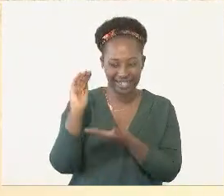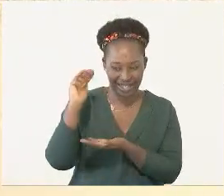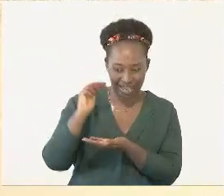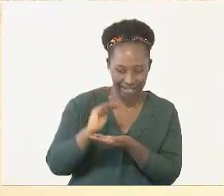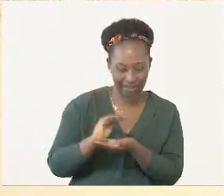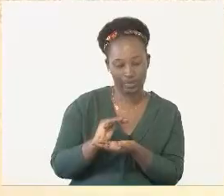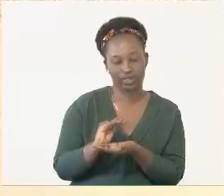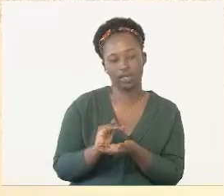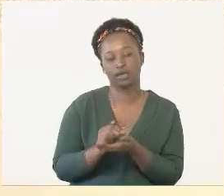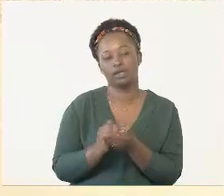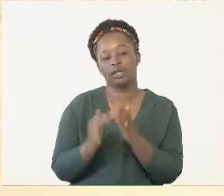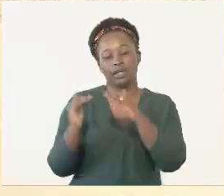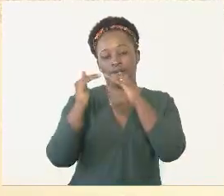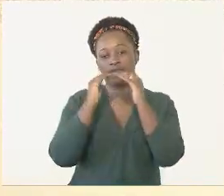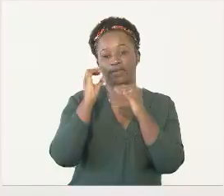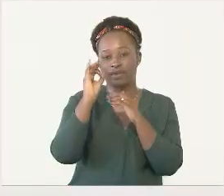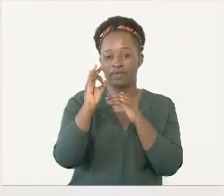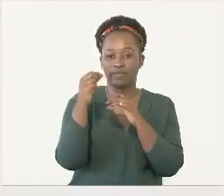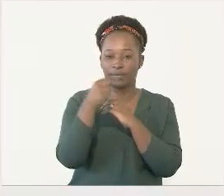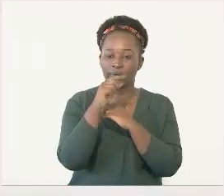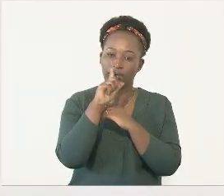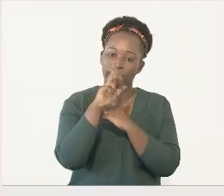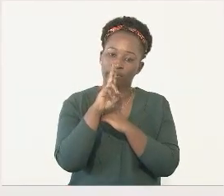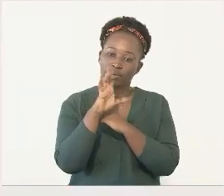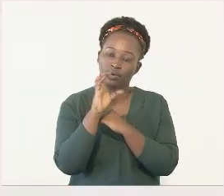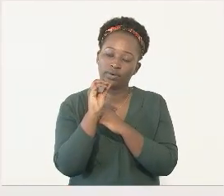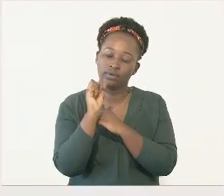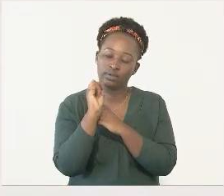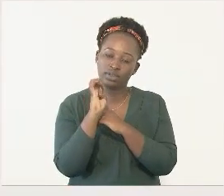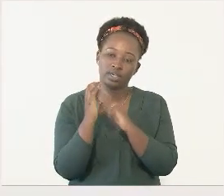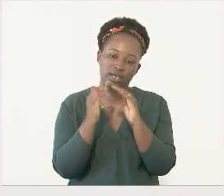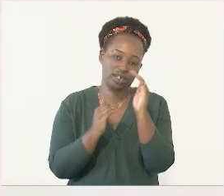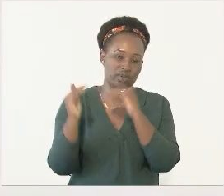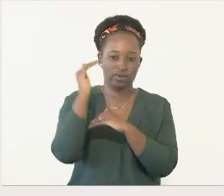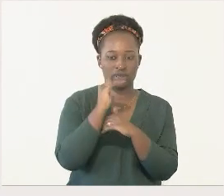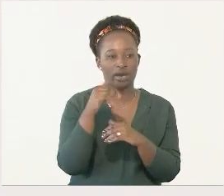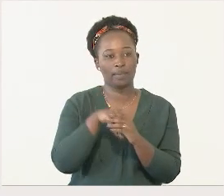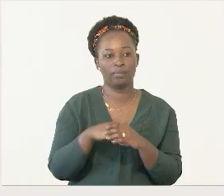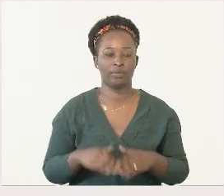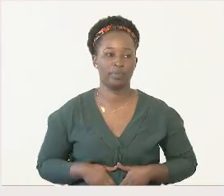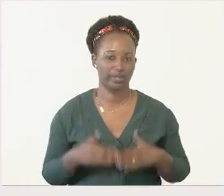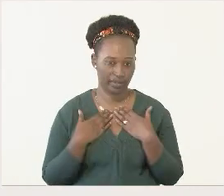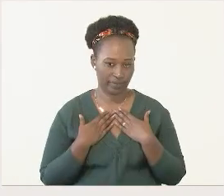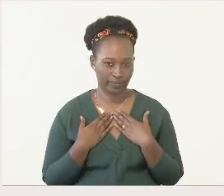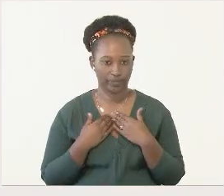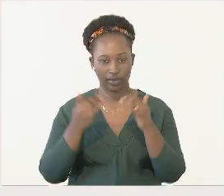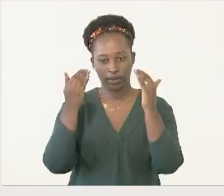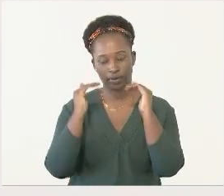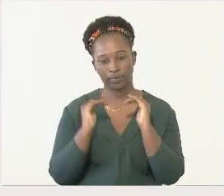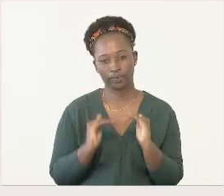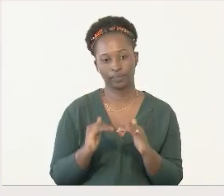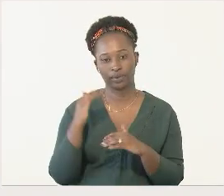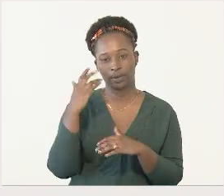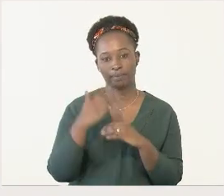blood. So that is what we've been talking about, all these things we have discussed about it. Let's go to the